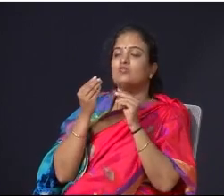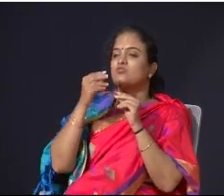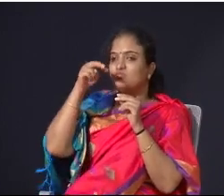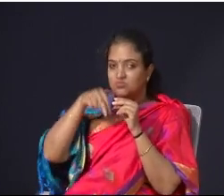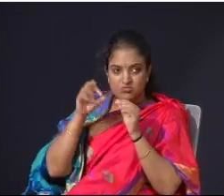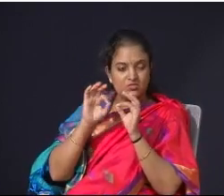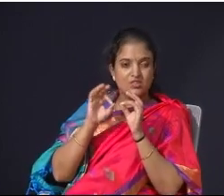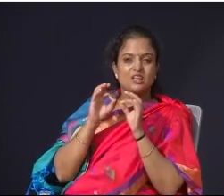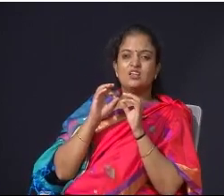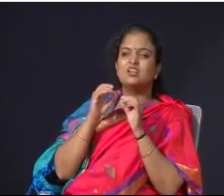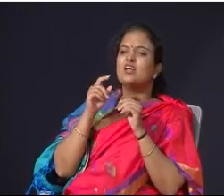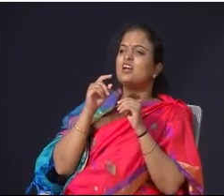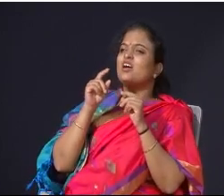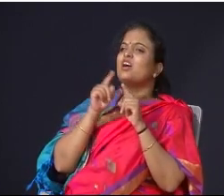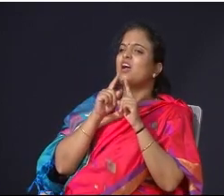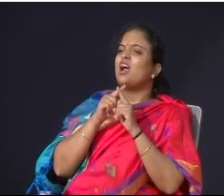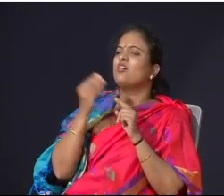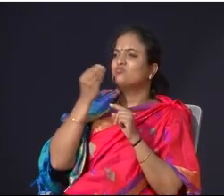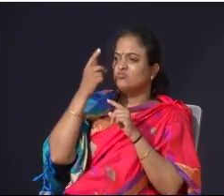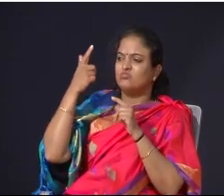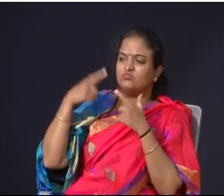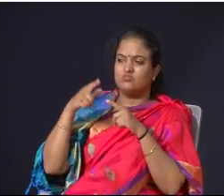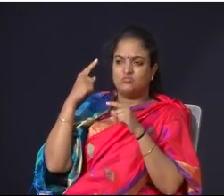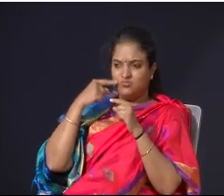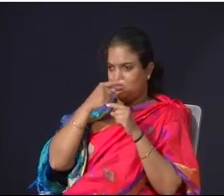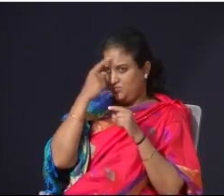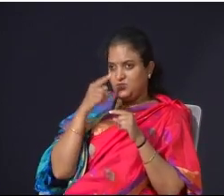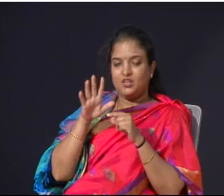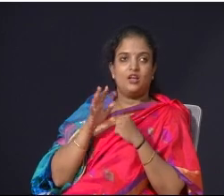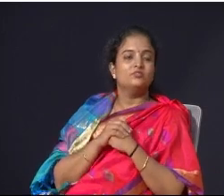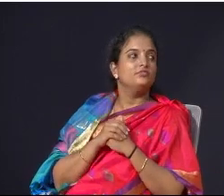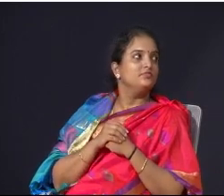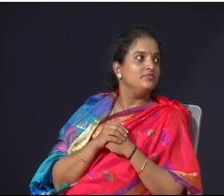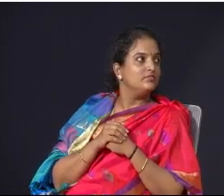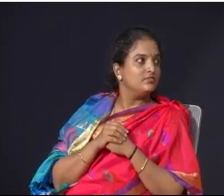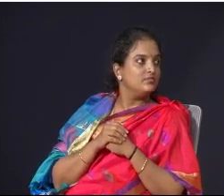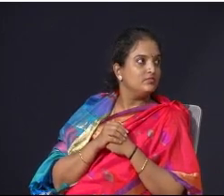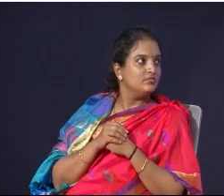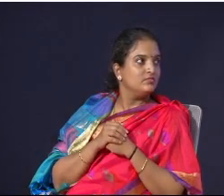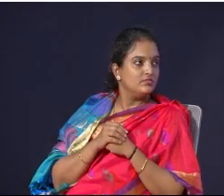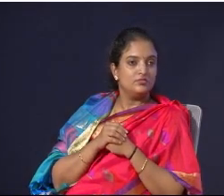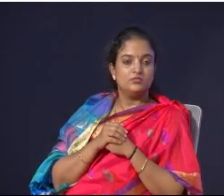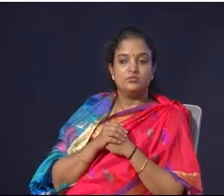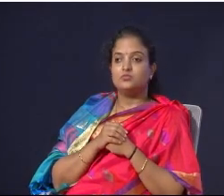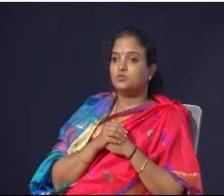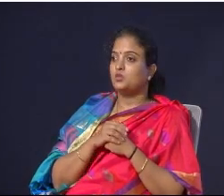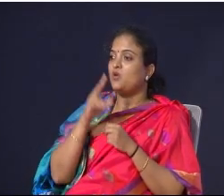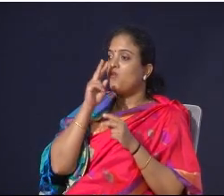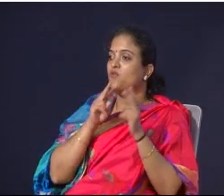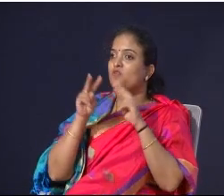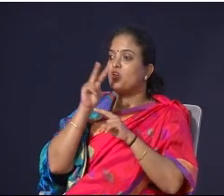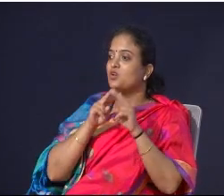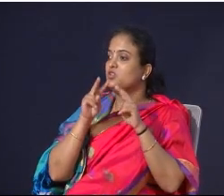there are so many types of field losses that they have. Okay? The third one is visual skills. I think Satya